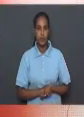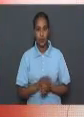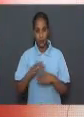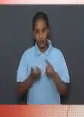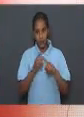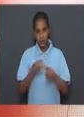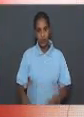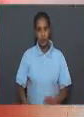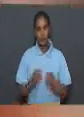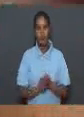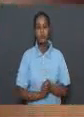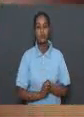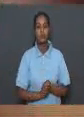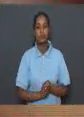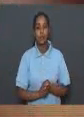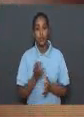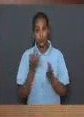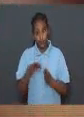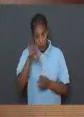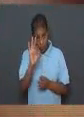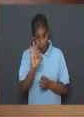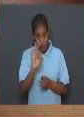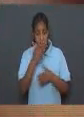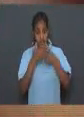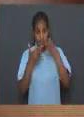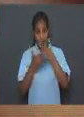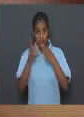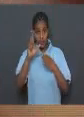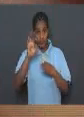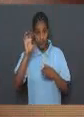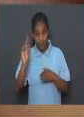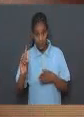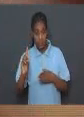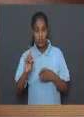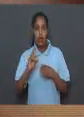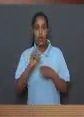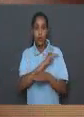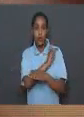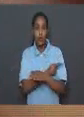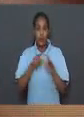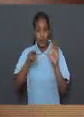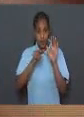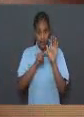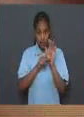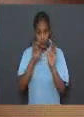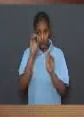Welcome back, students. If you got a standard reduction potential of negative